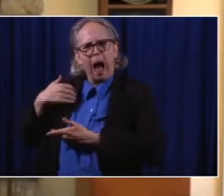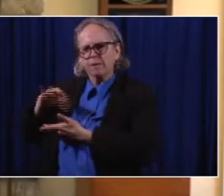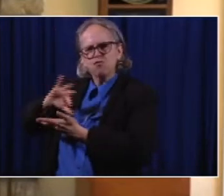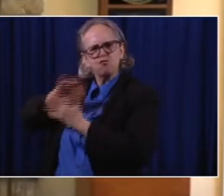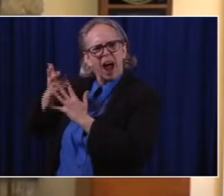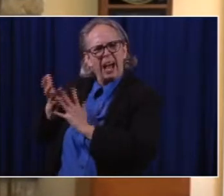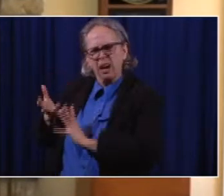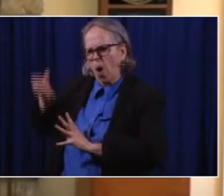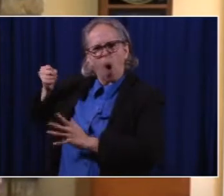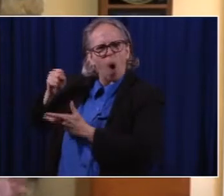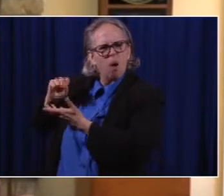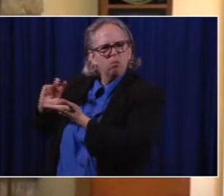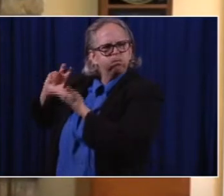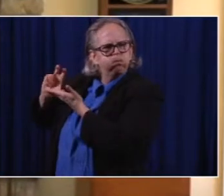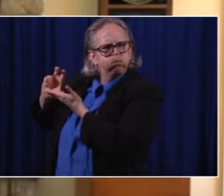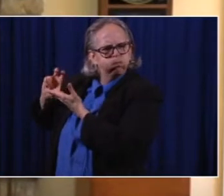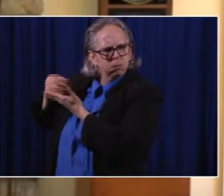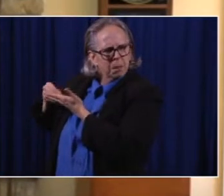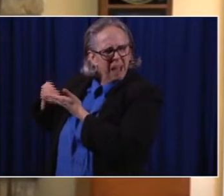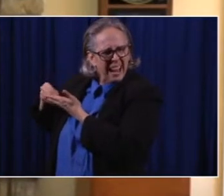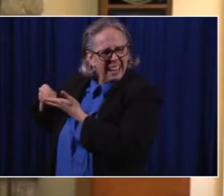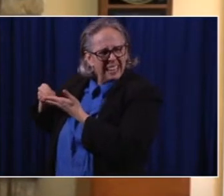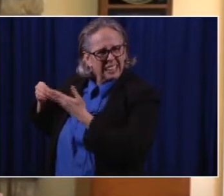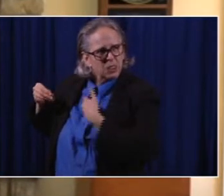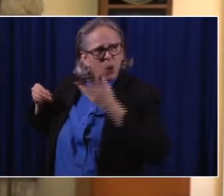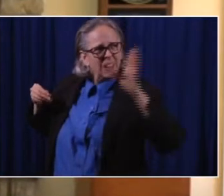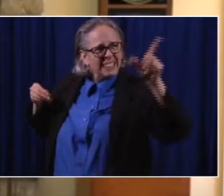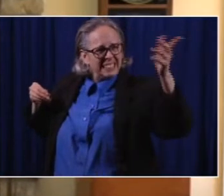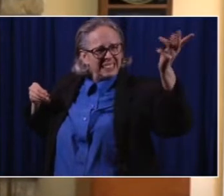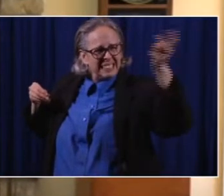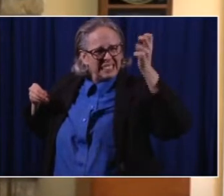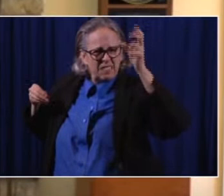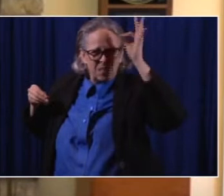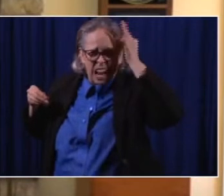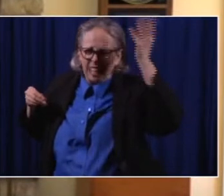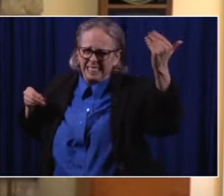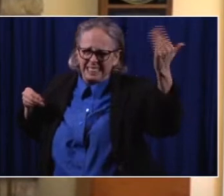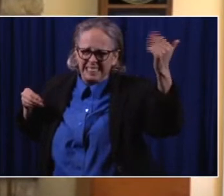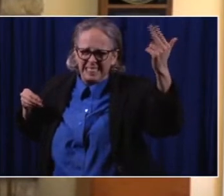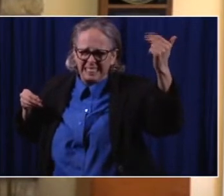bill and that we can move that money over so that we can do testing into next